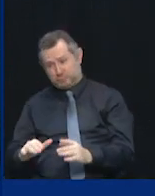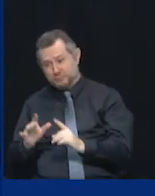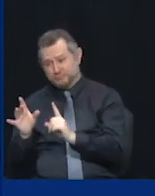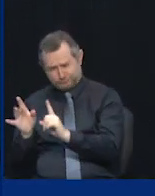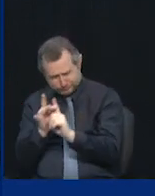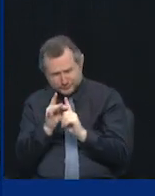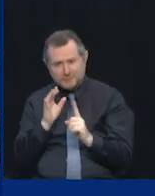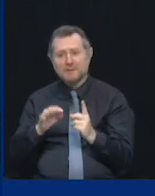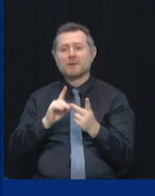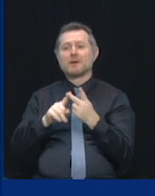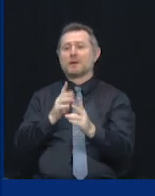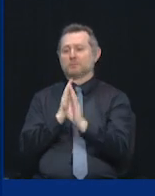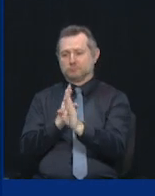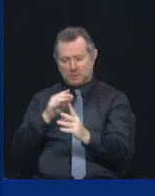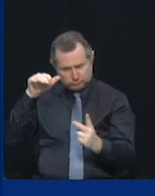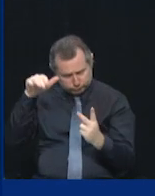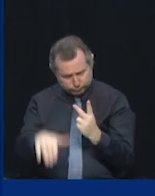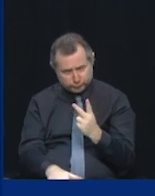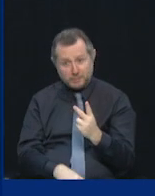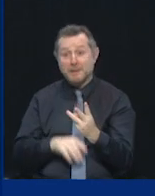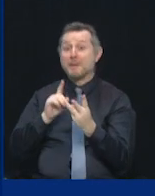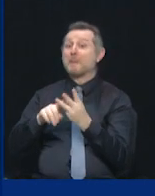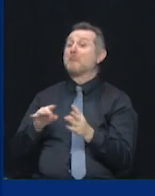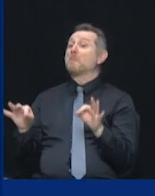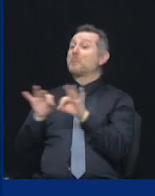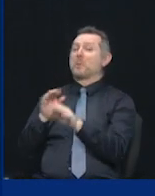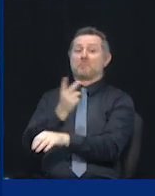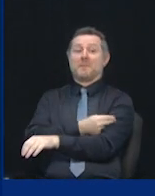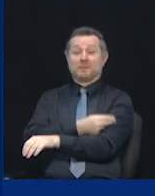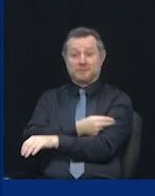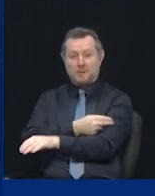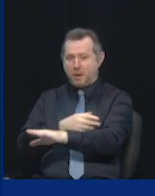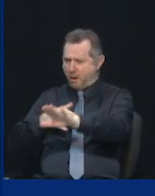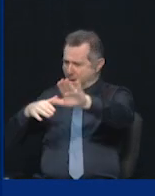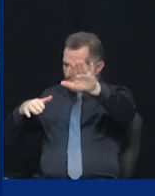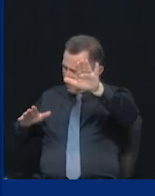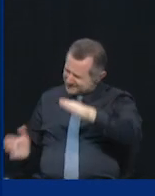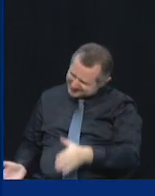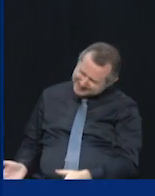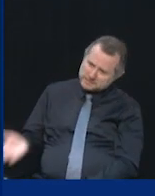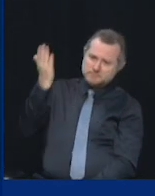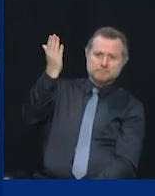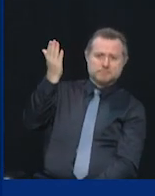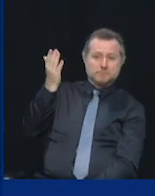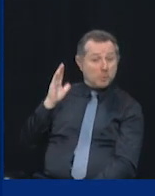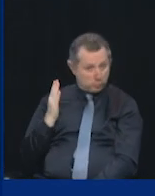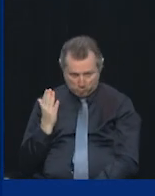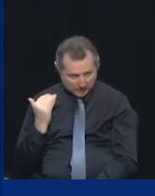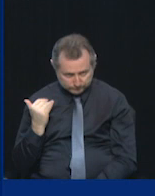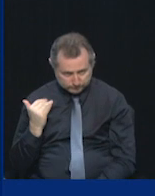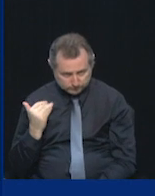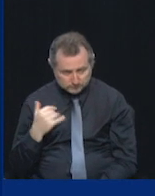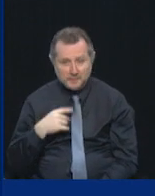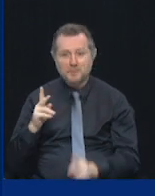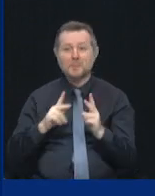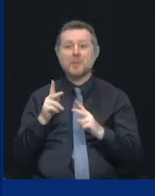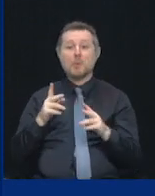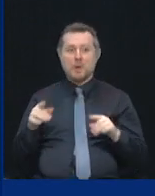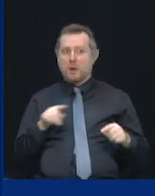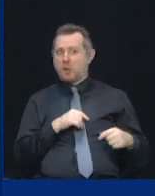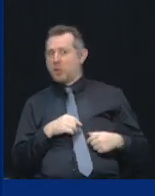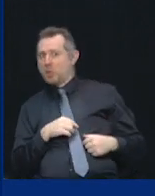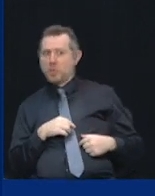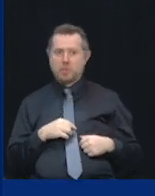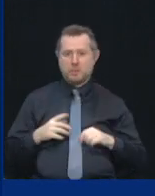good. Vaccination rate is key. Why? With all the political garbage and with all the different